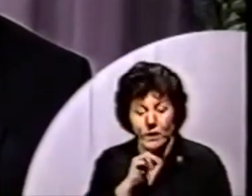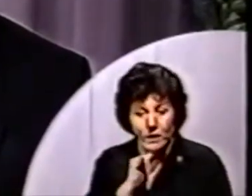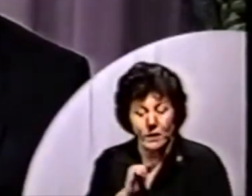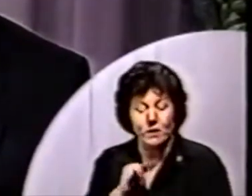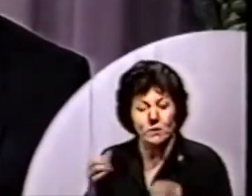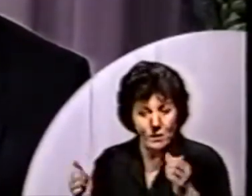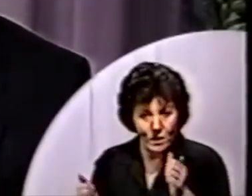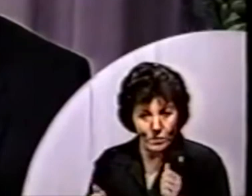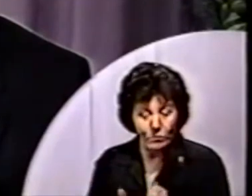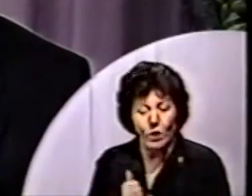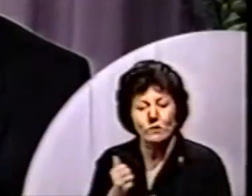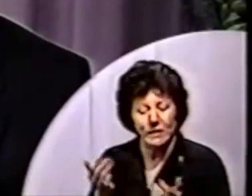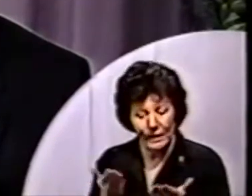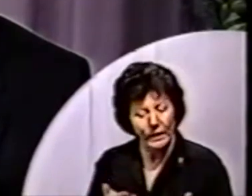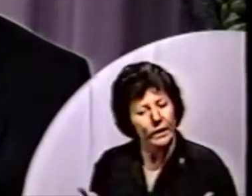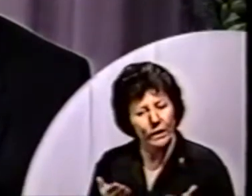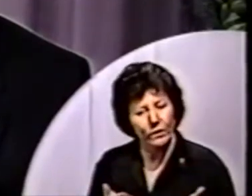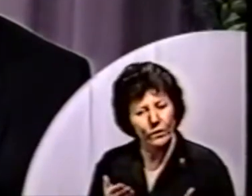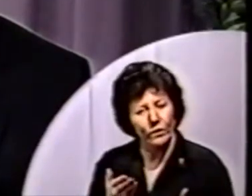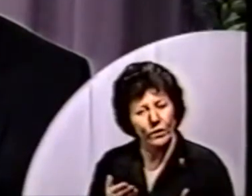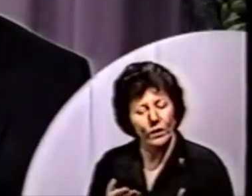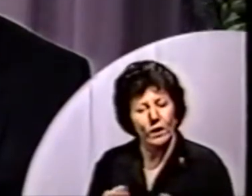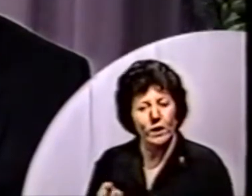males. Mm-hmm.